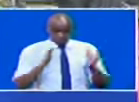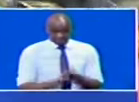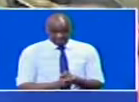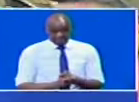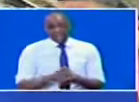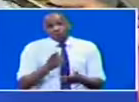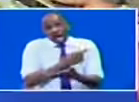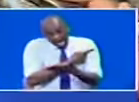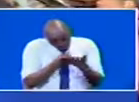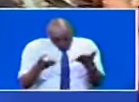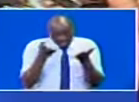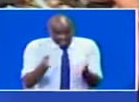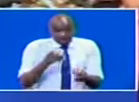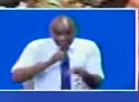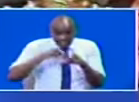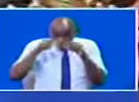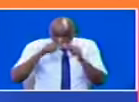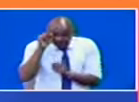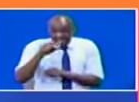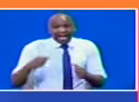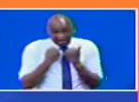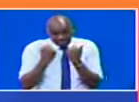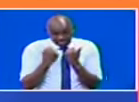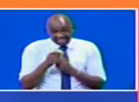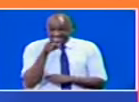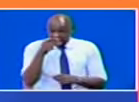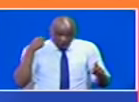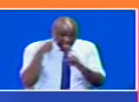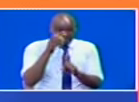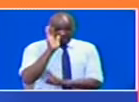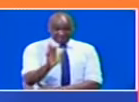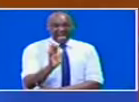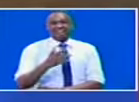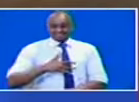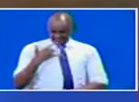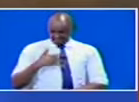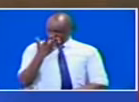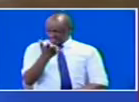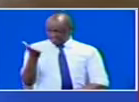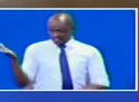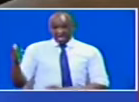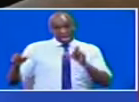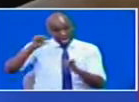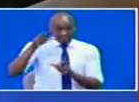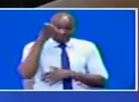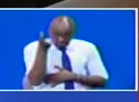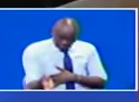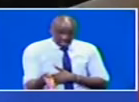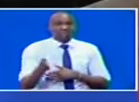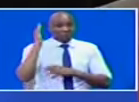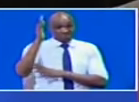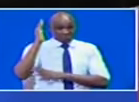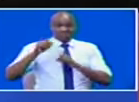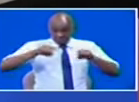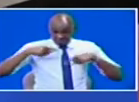Nearly a week since that statement was issued, its impact continues to be felt in laboratories and lecture halls across